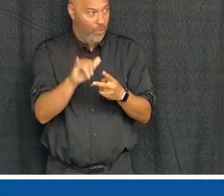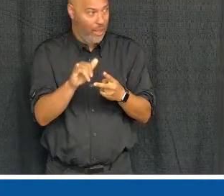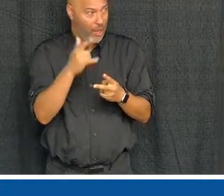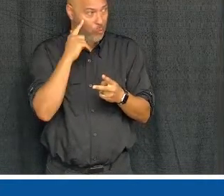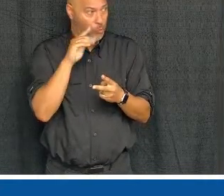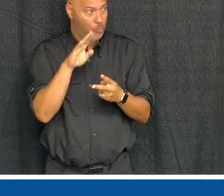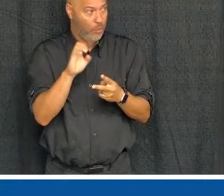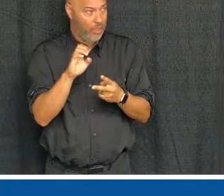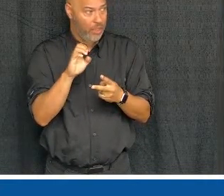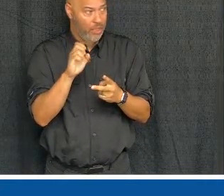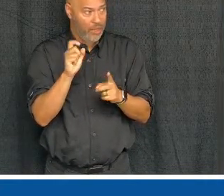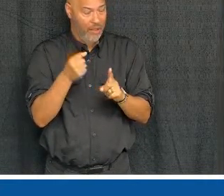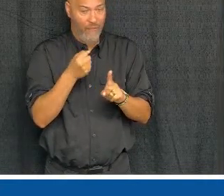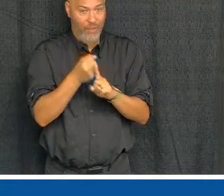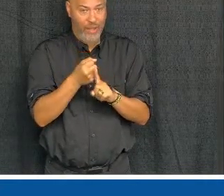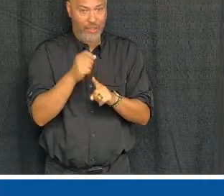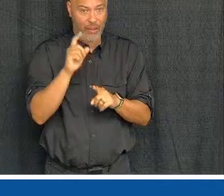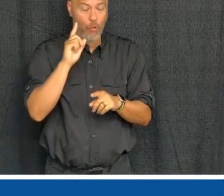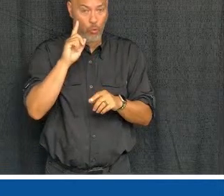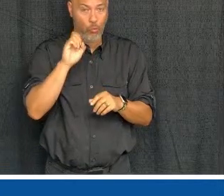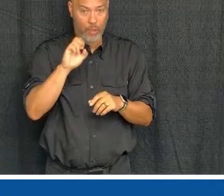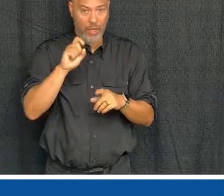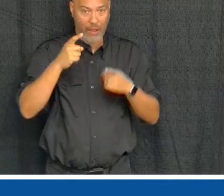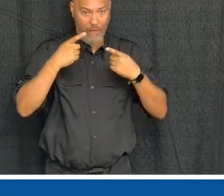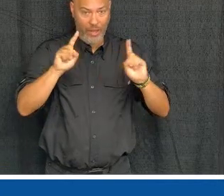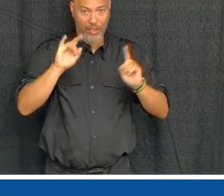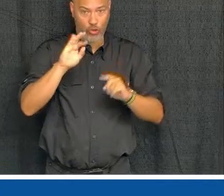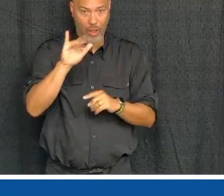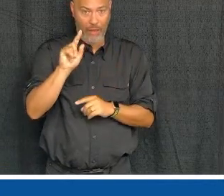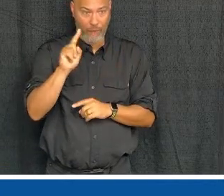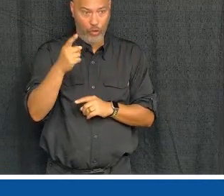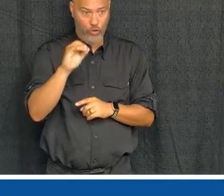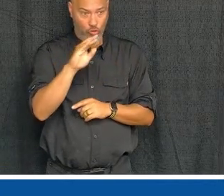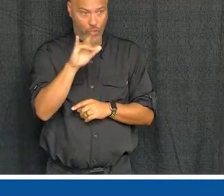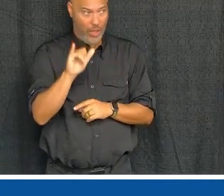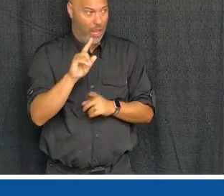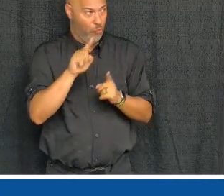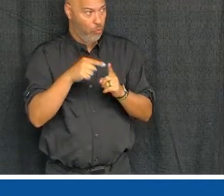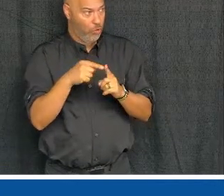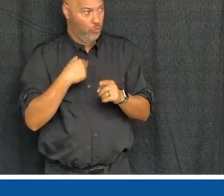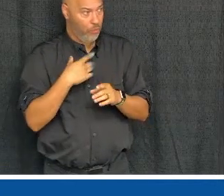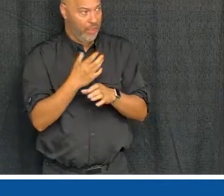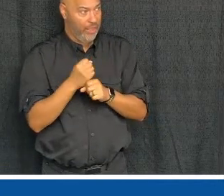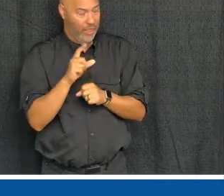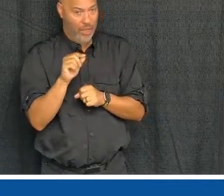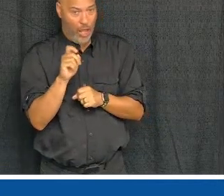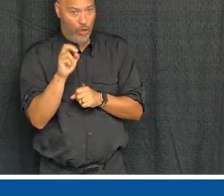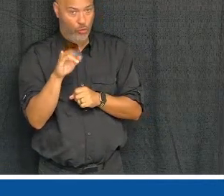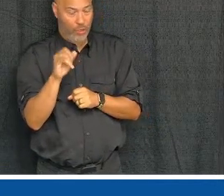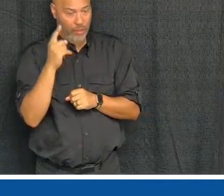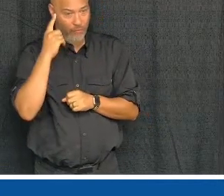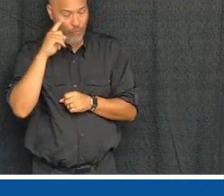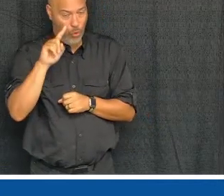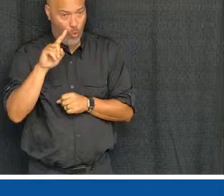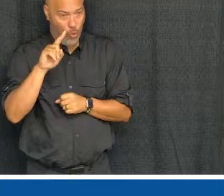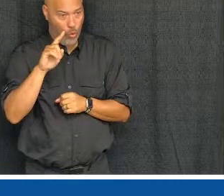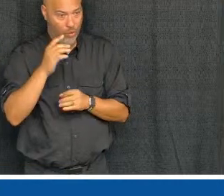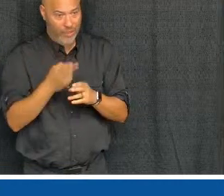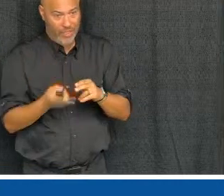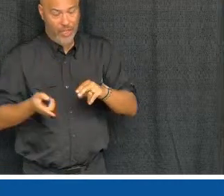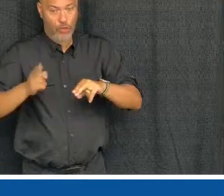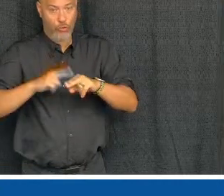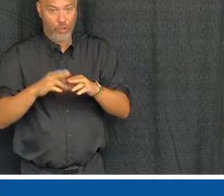would be effective July 1st and that limit would go up, does that mean July is when we would do the lottery for the